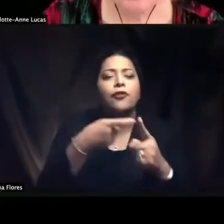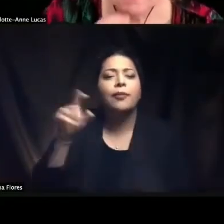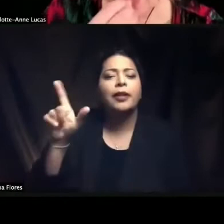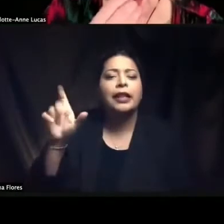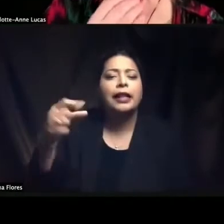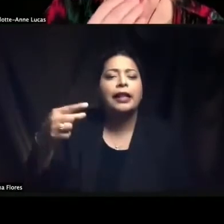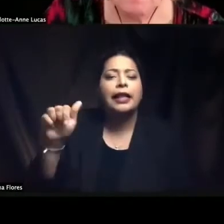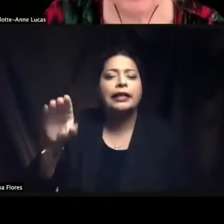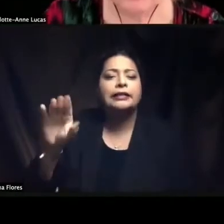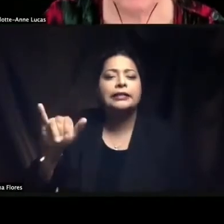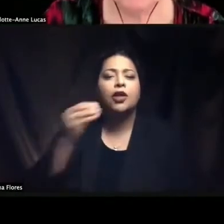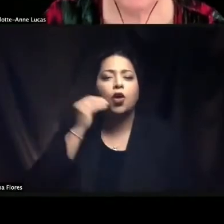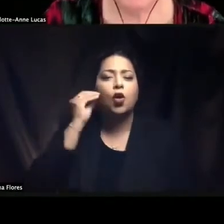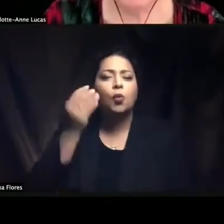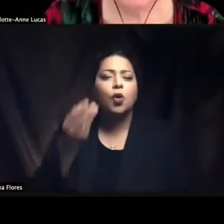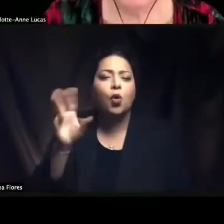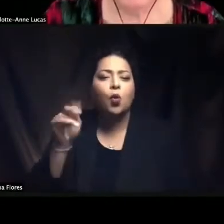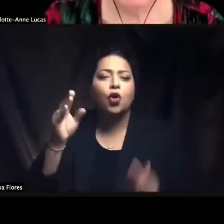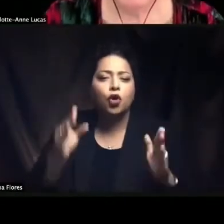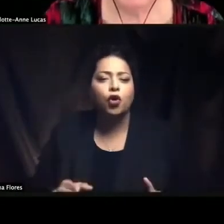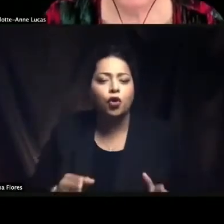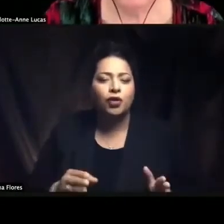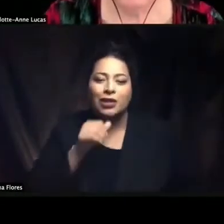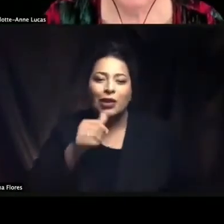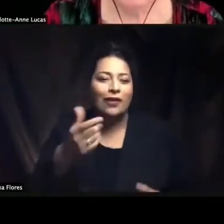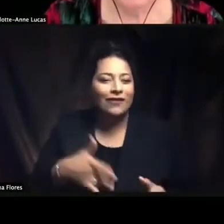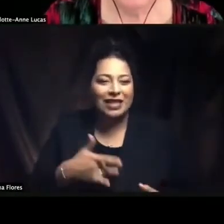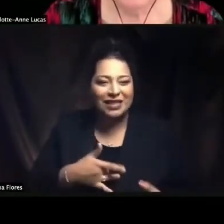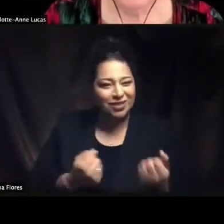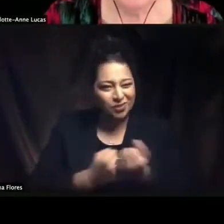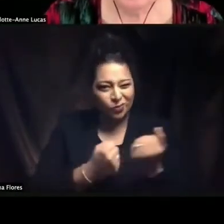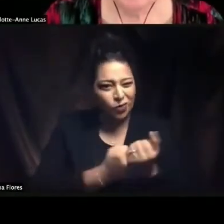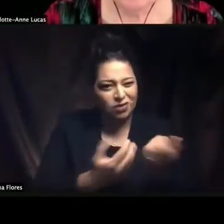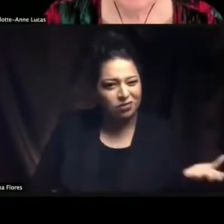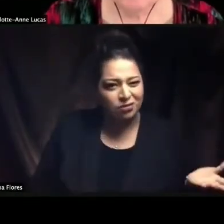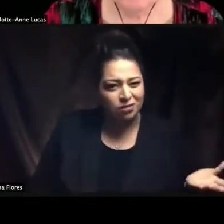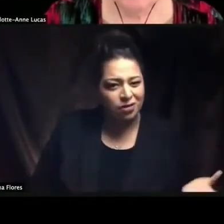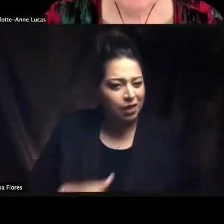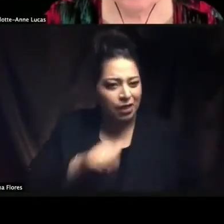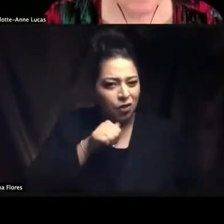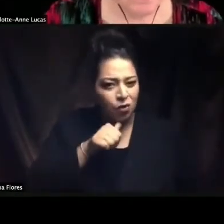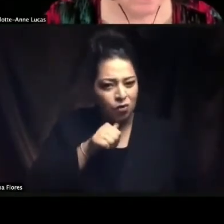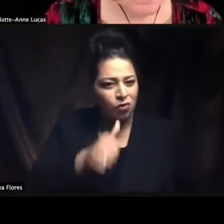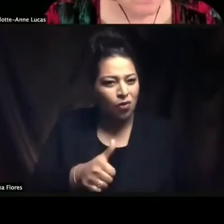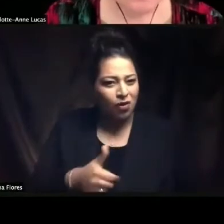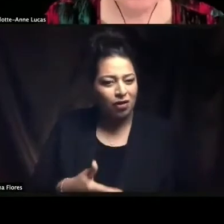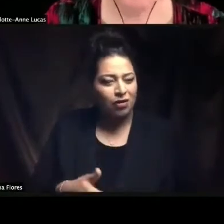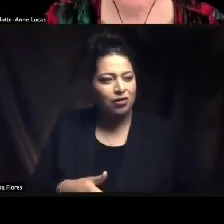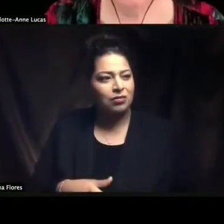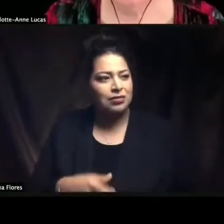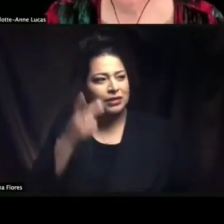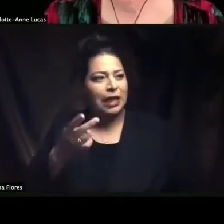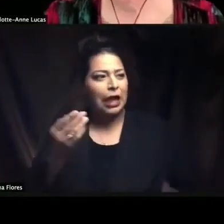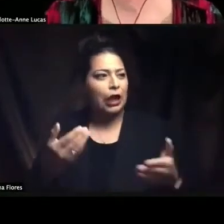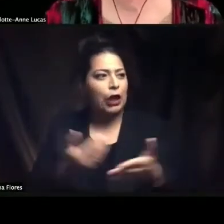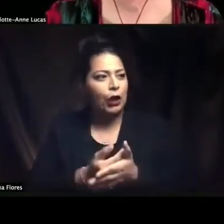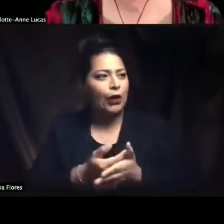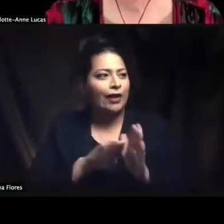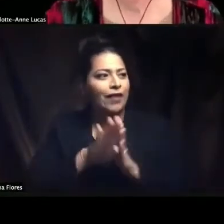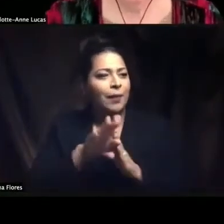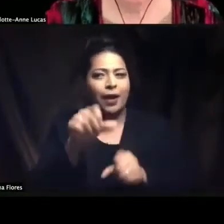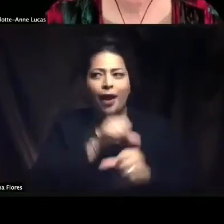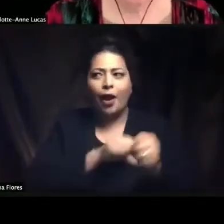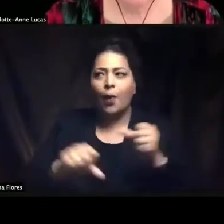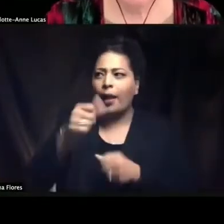is that they do not feel supported. They do feel that there's new development coming in and around them. So